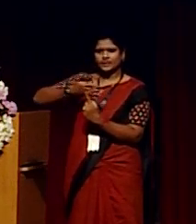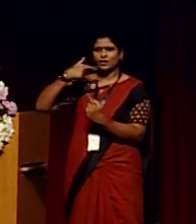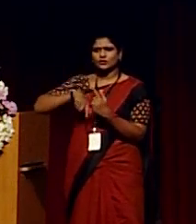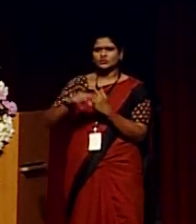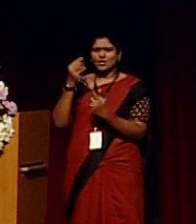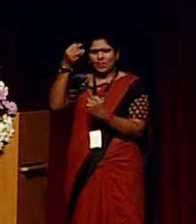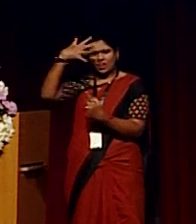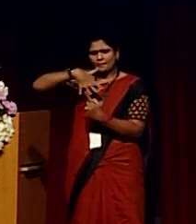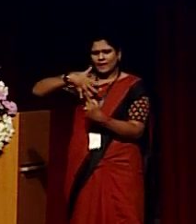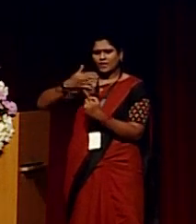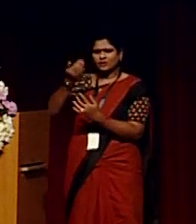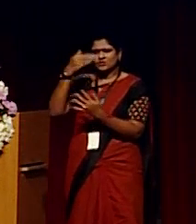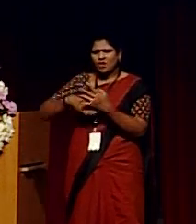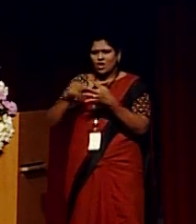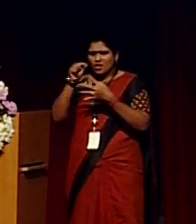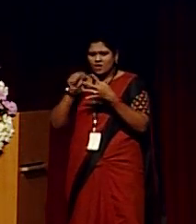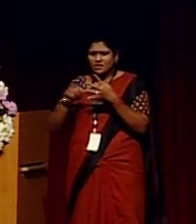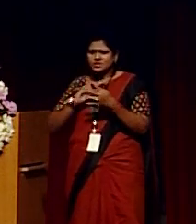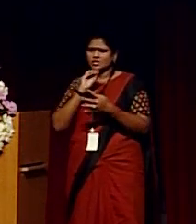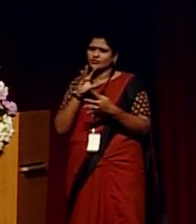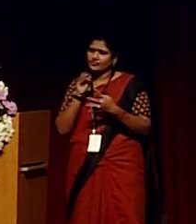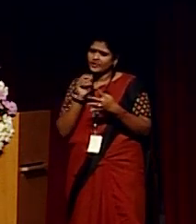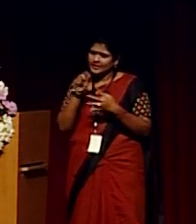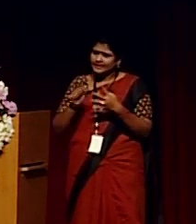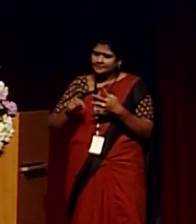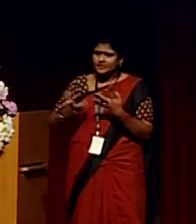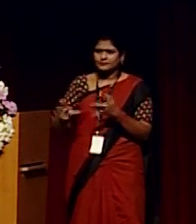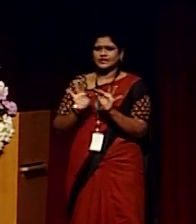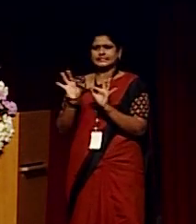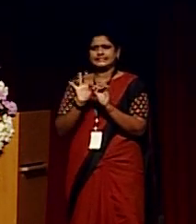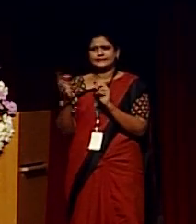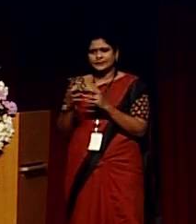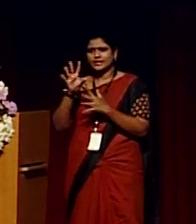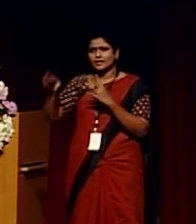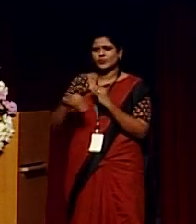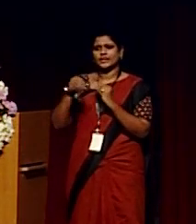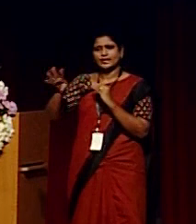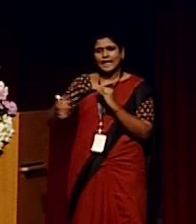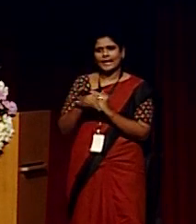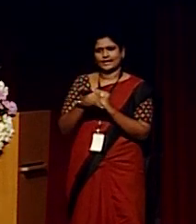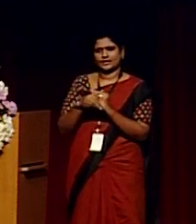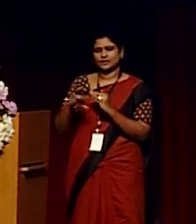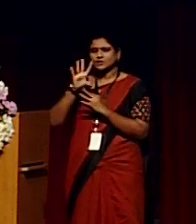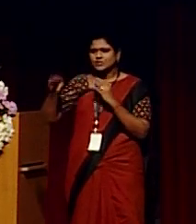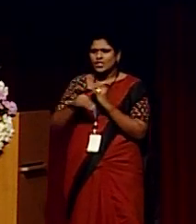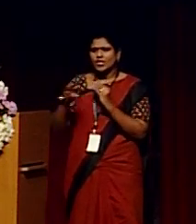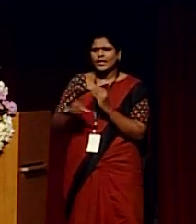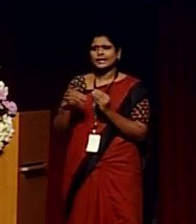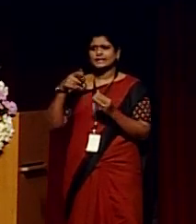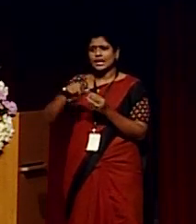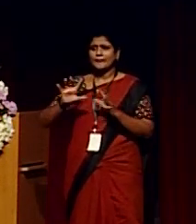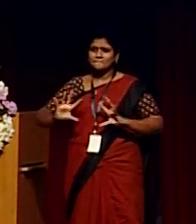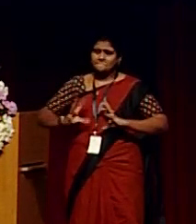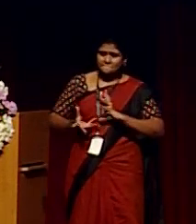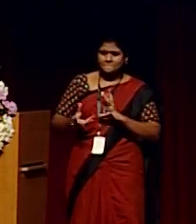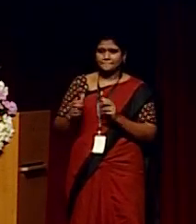you to put in meaning that can then be exploited in order to make it accessible in different ways. And I'll start you out with a